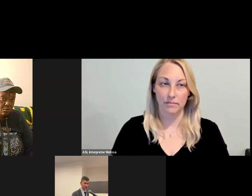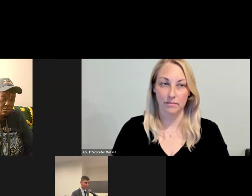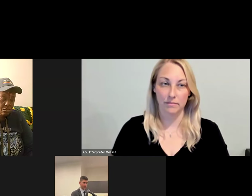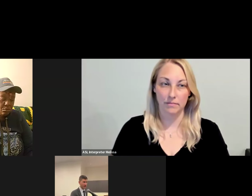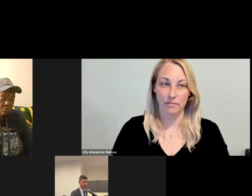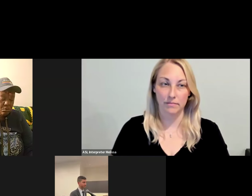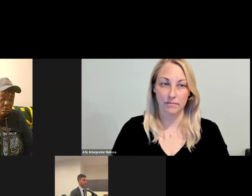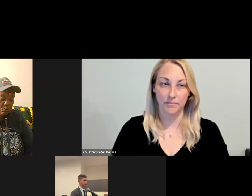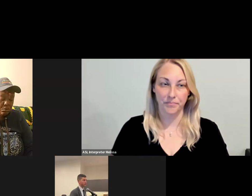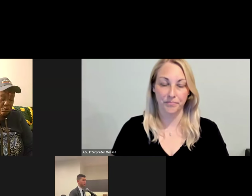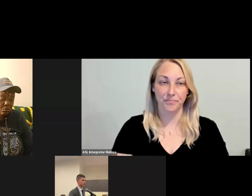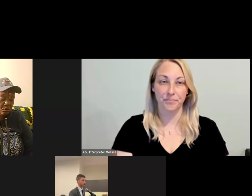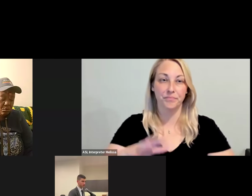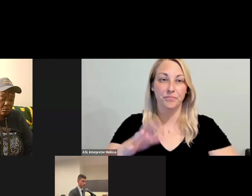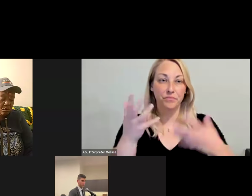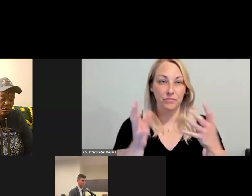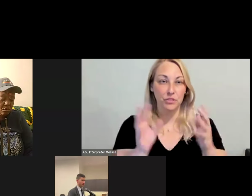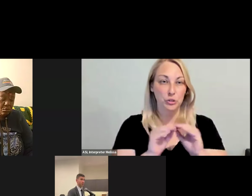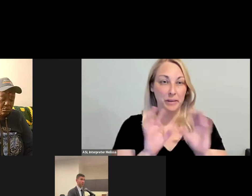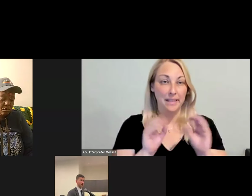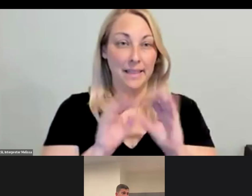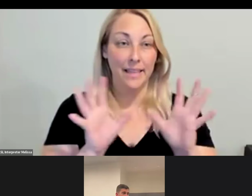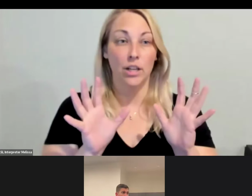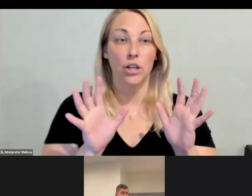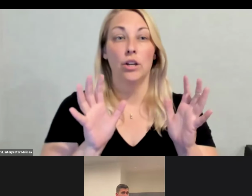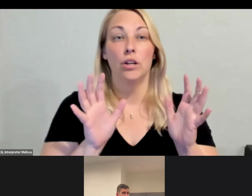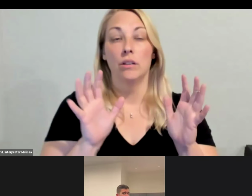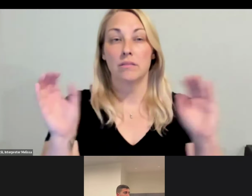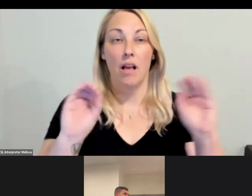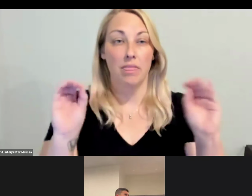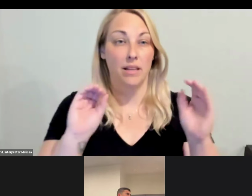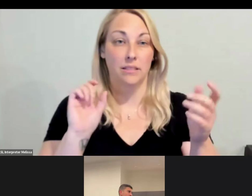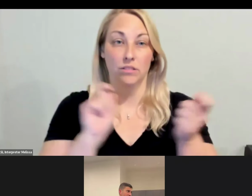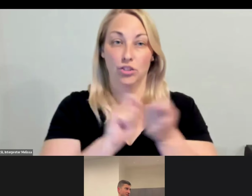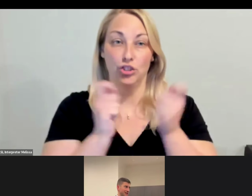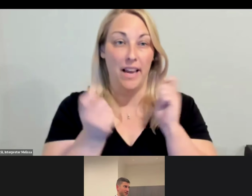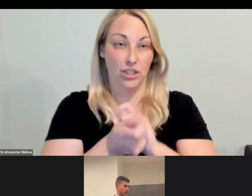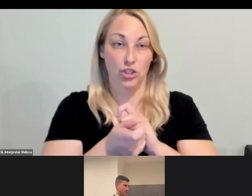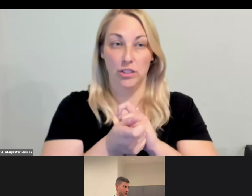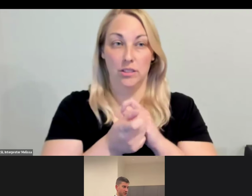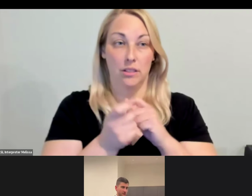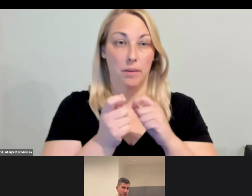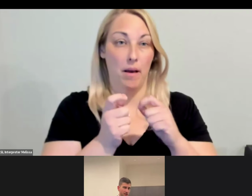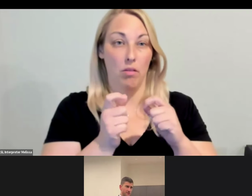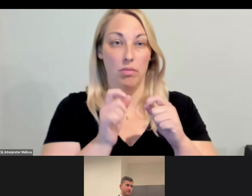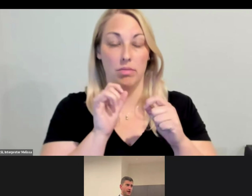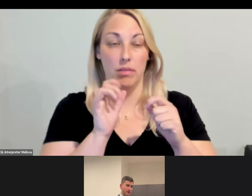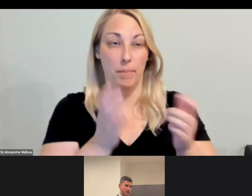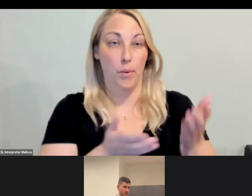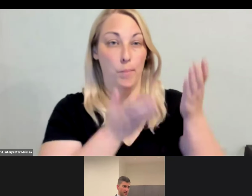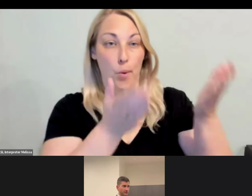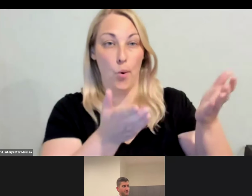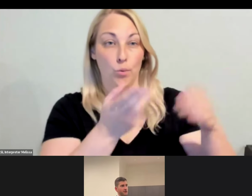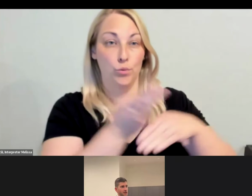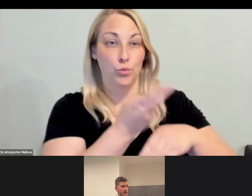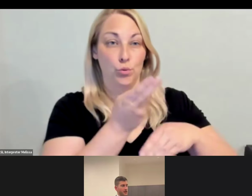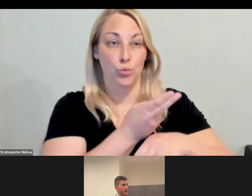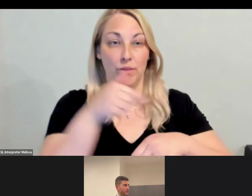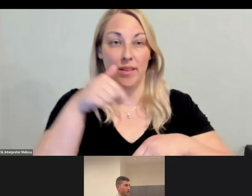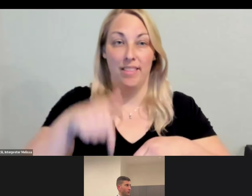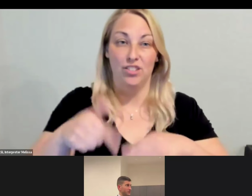is changing about the proposed use or anything we presented to you all last month, which is just the technical addition of getting this variance